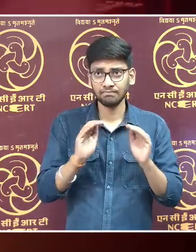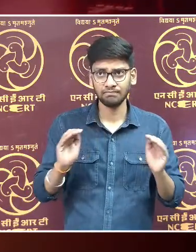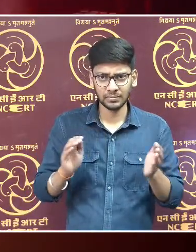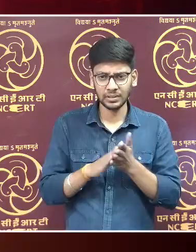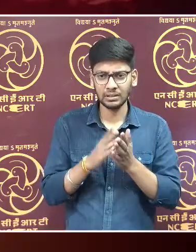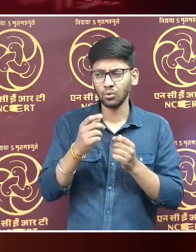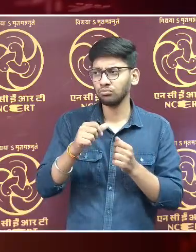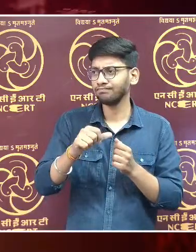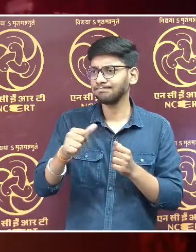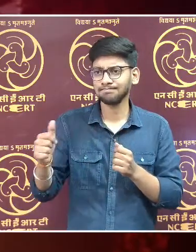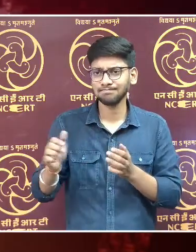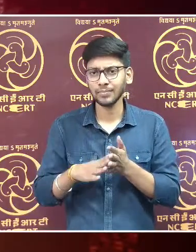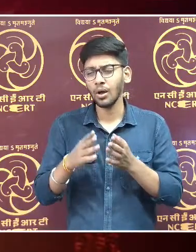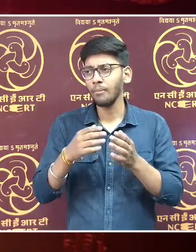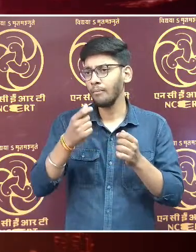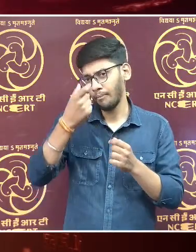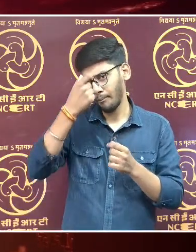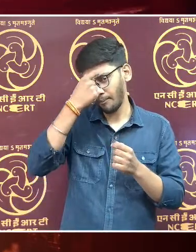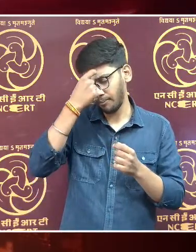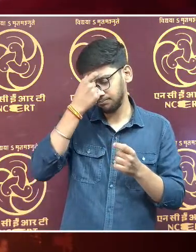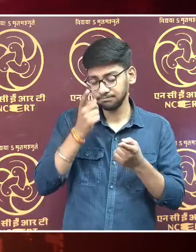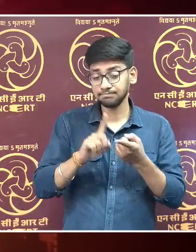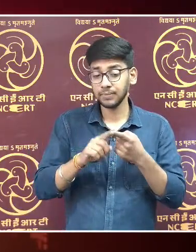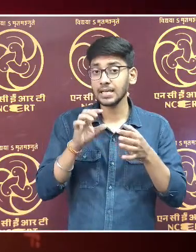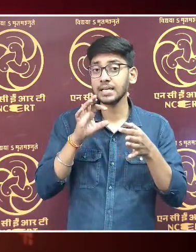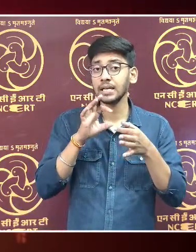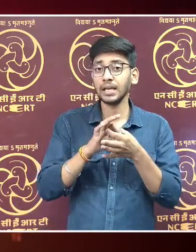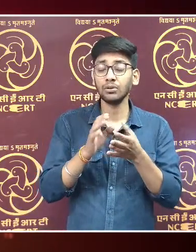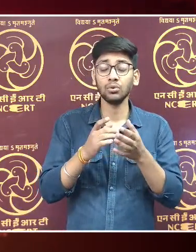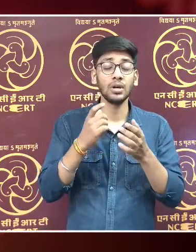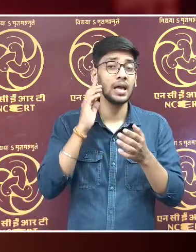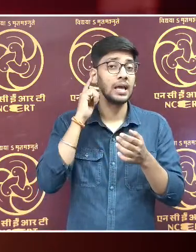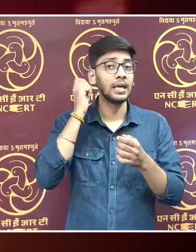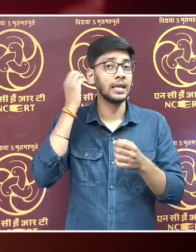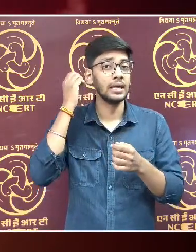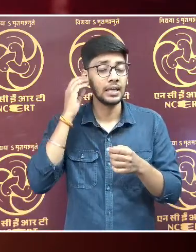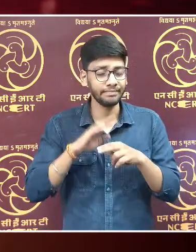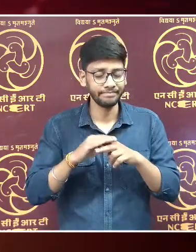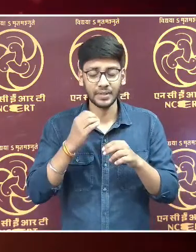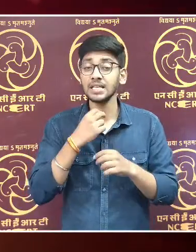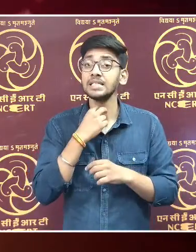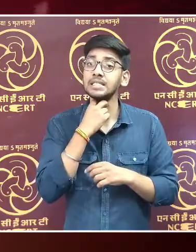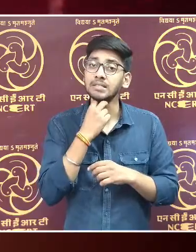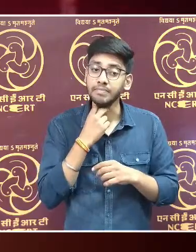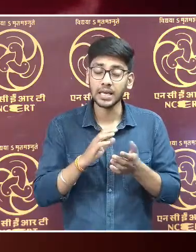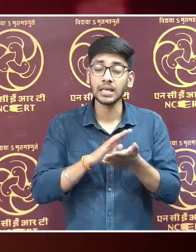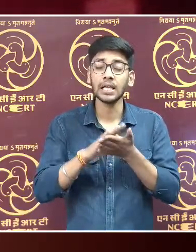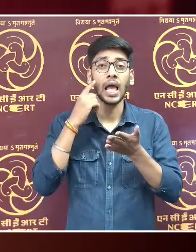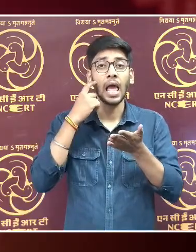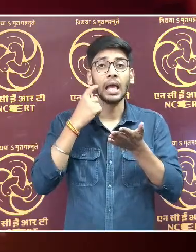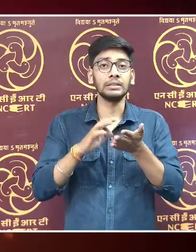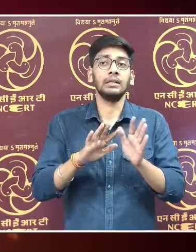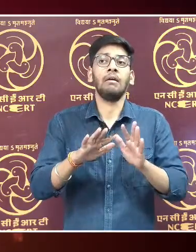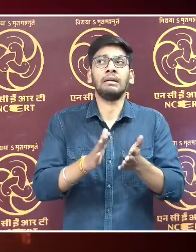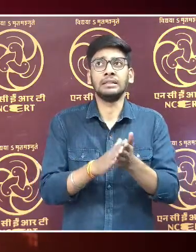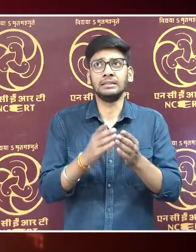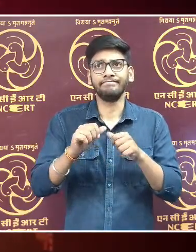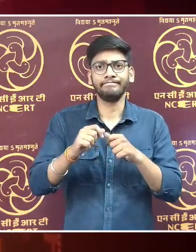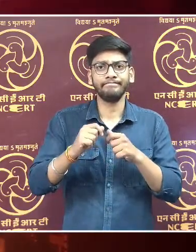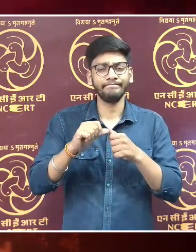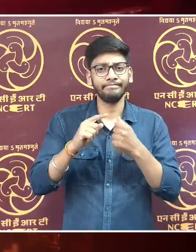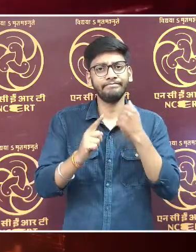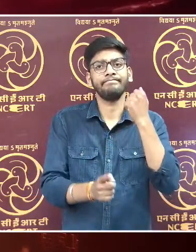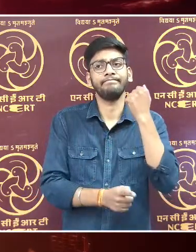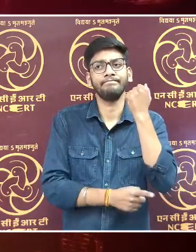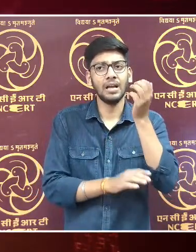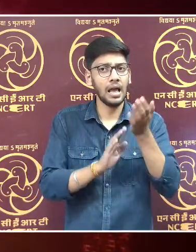any other problems related to hearing, Right. or the speech and language development is getting delayed because of the